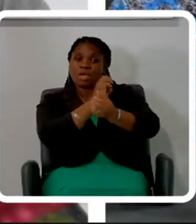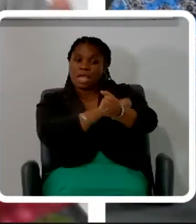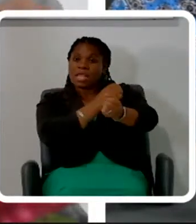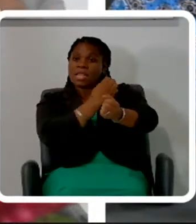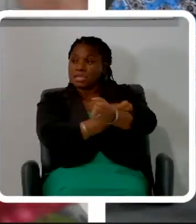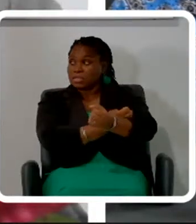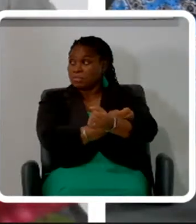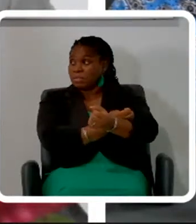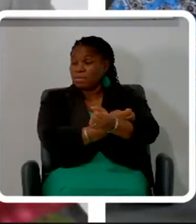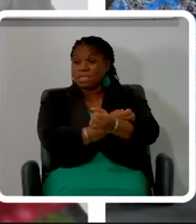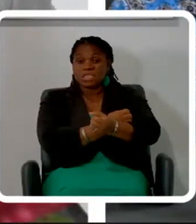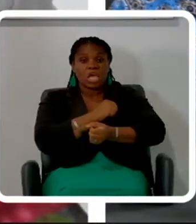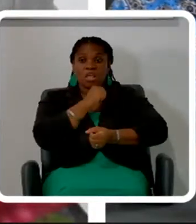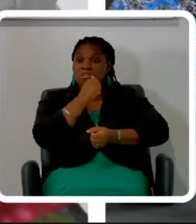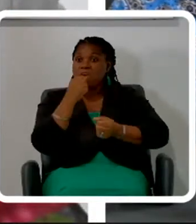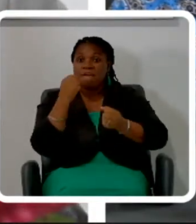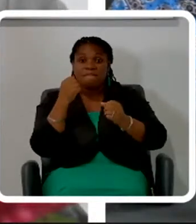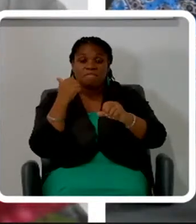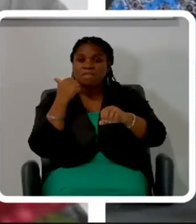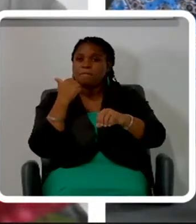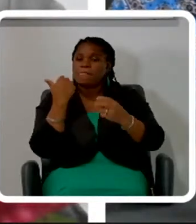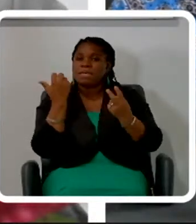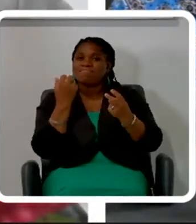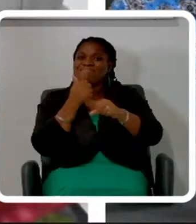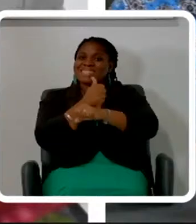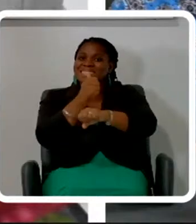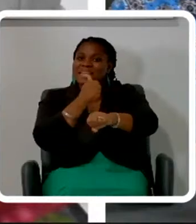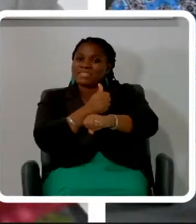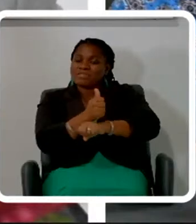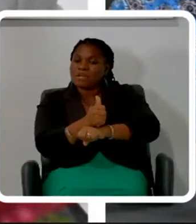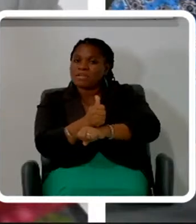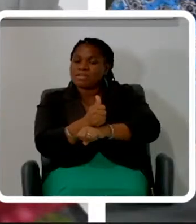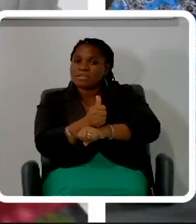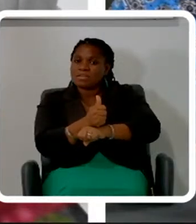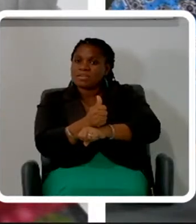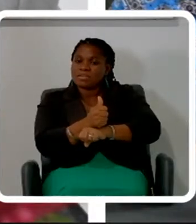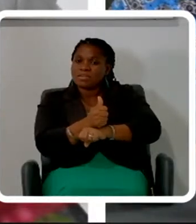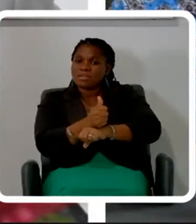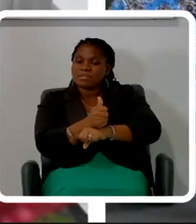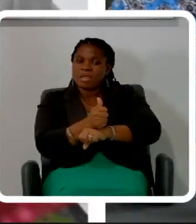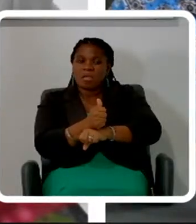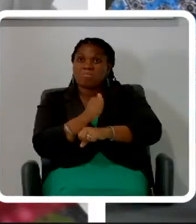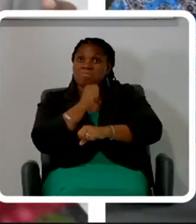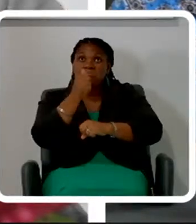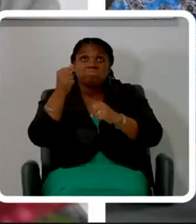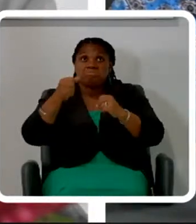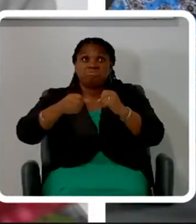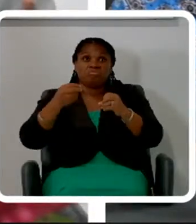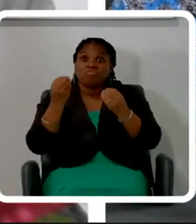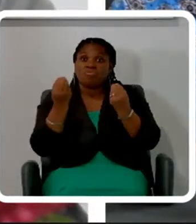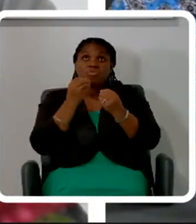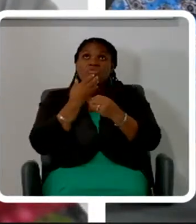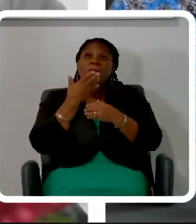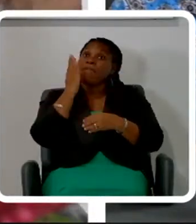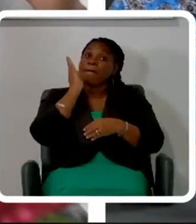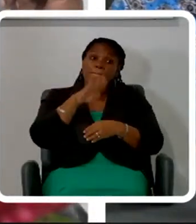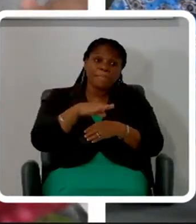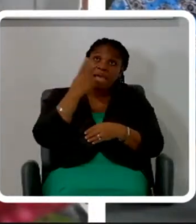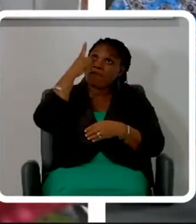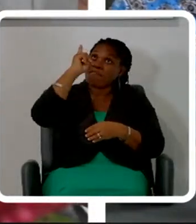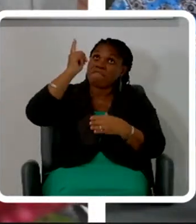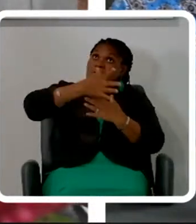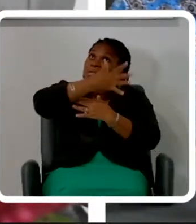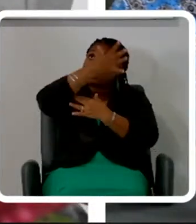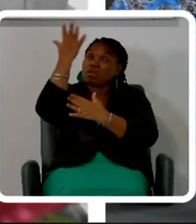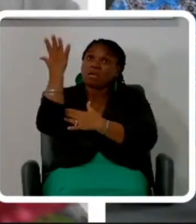plants, which are less dangerous and they emit nothing to the atmosphere, and we can manage the waste. That is what